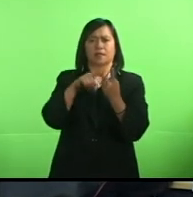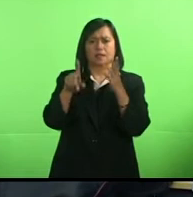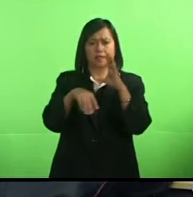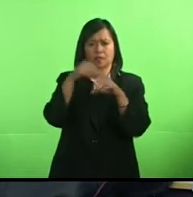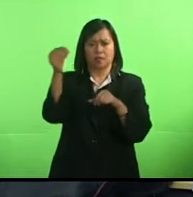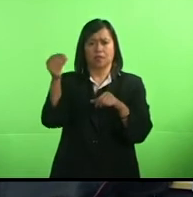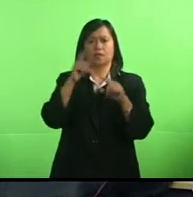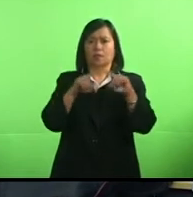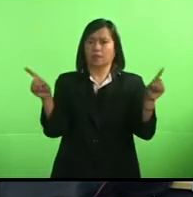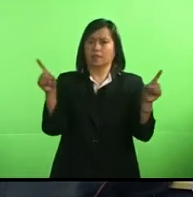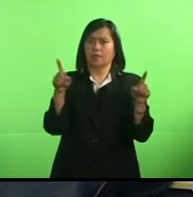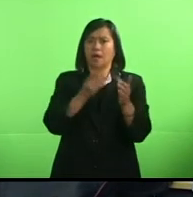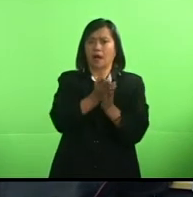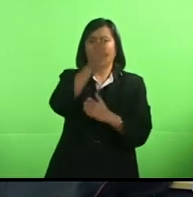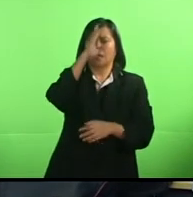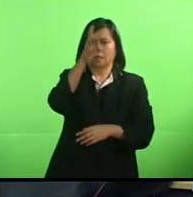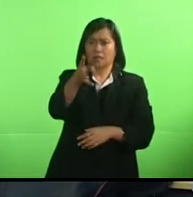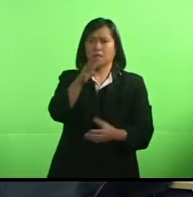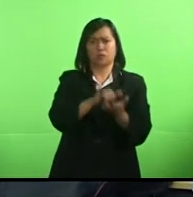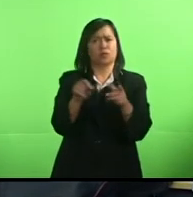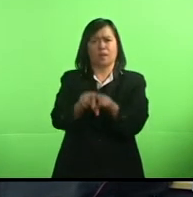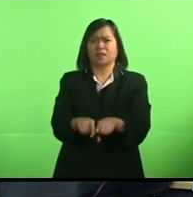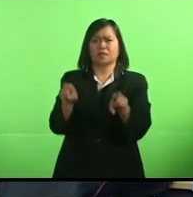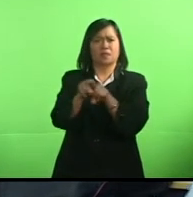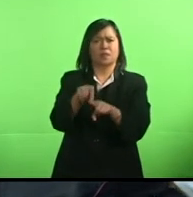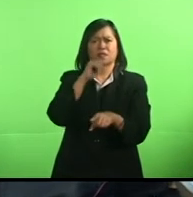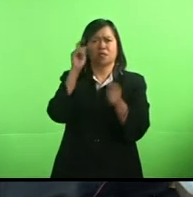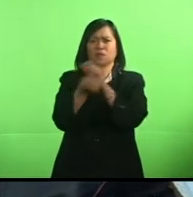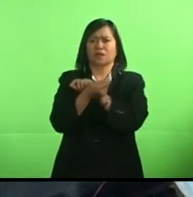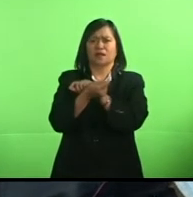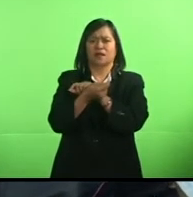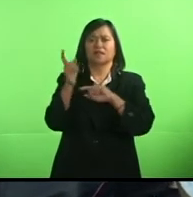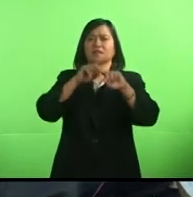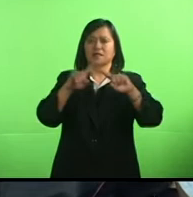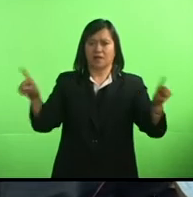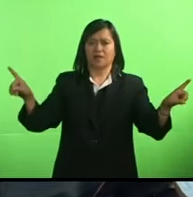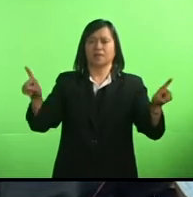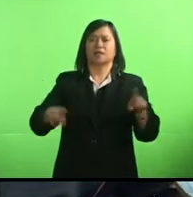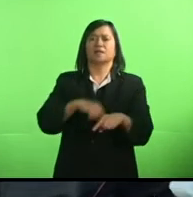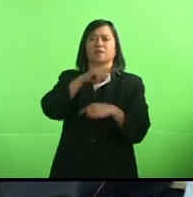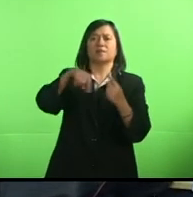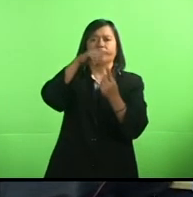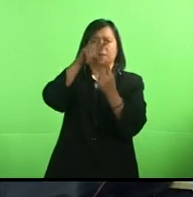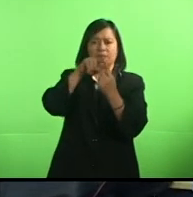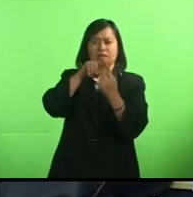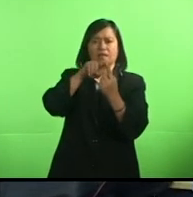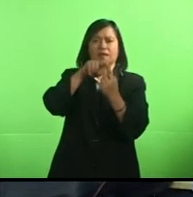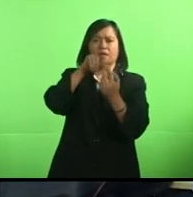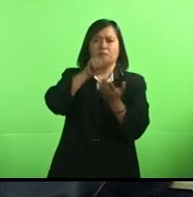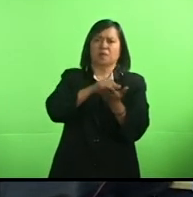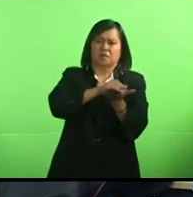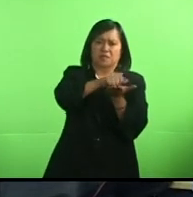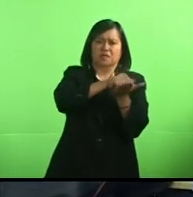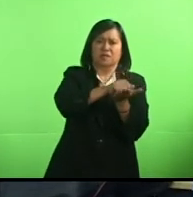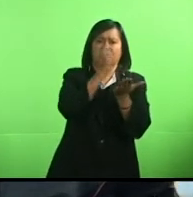same. The same one copyright, you see? Cuma dia punya reprint tu mungkin ketiga, keempat, kelima,